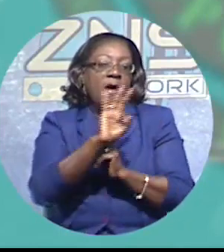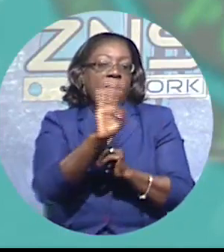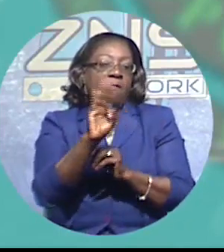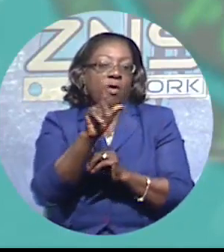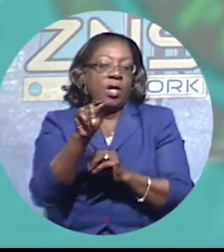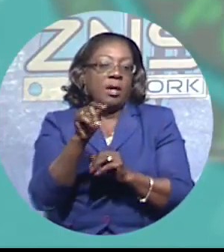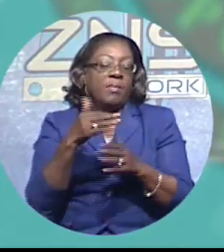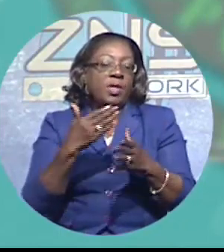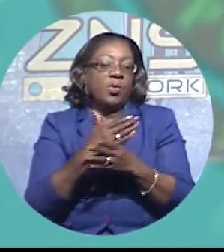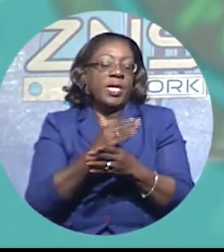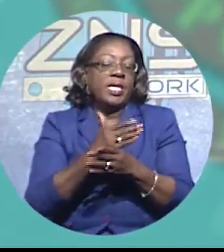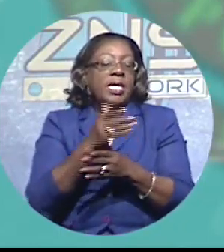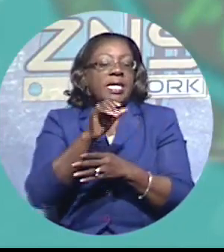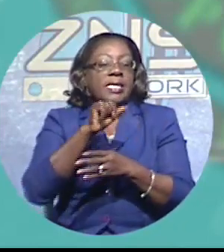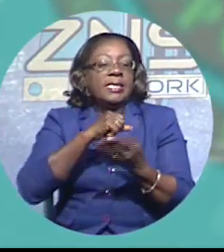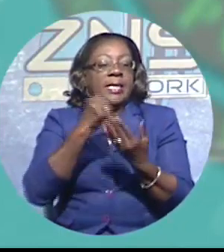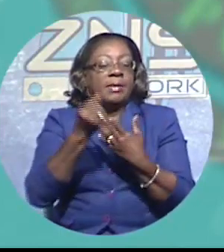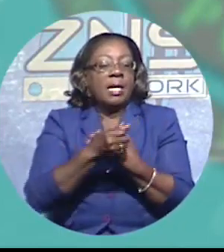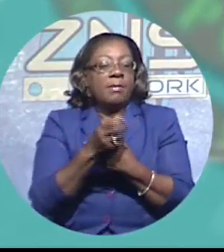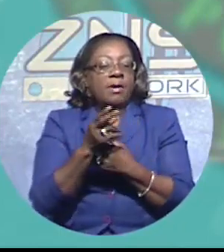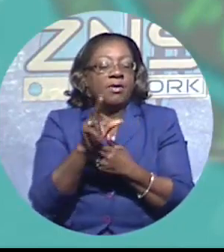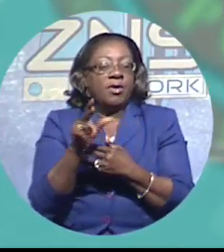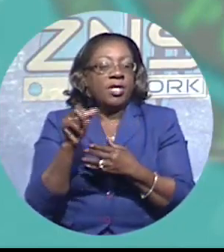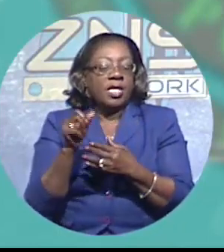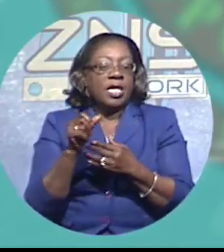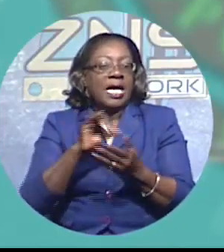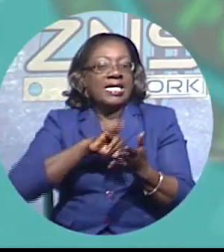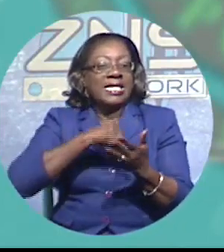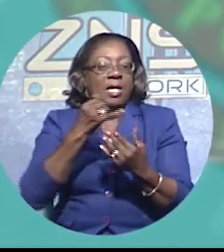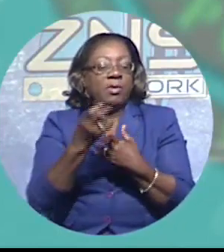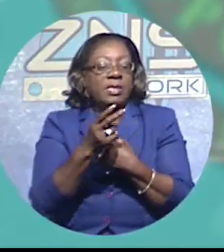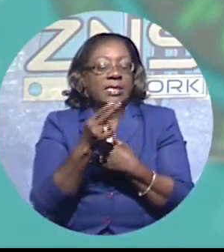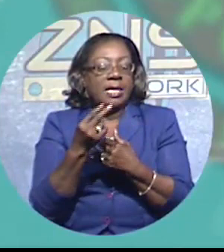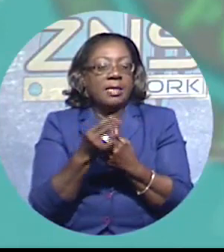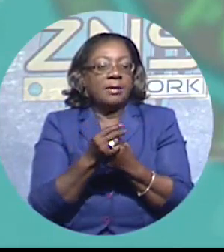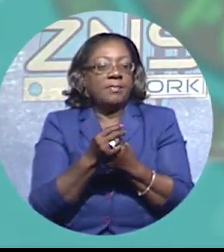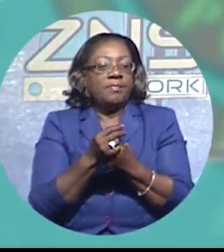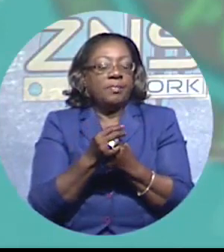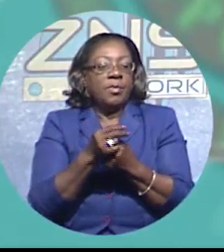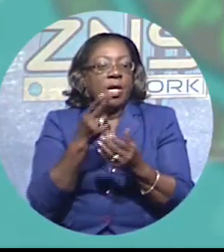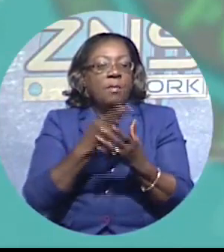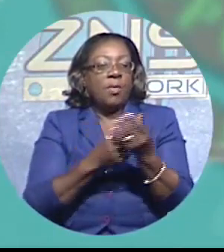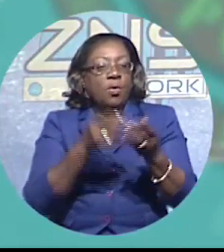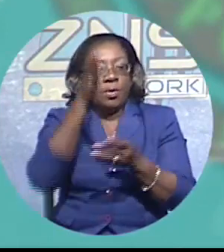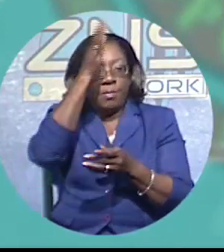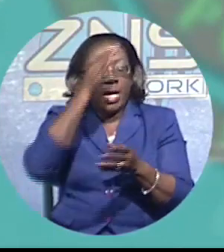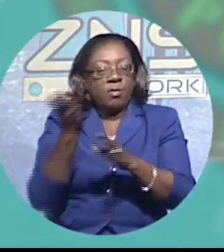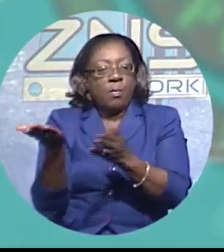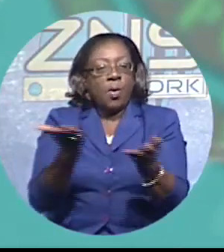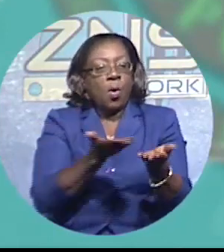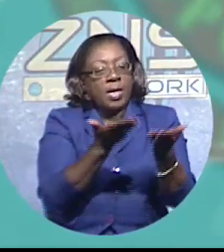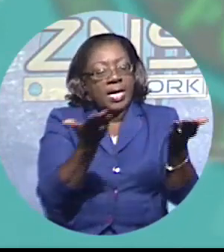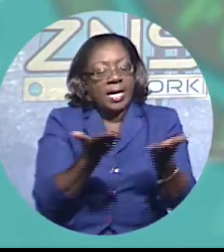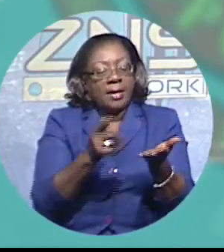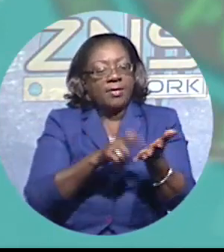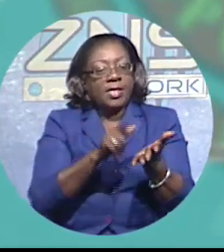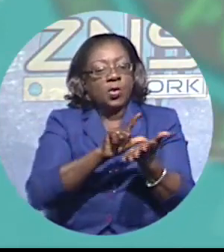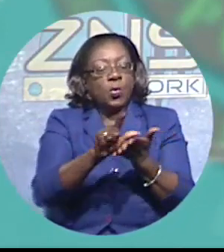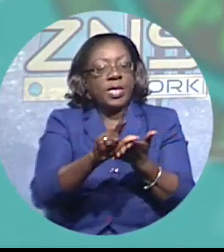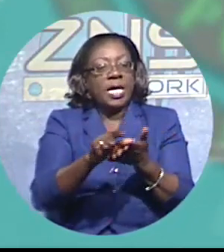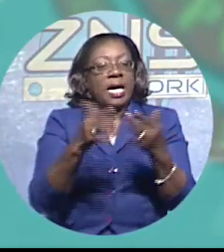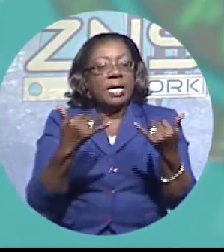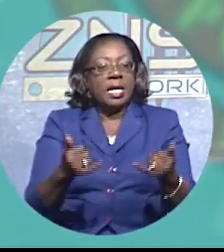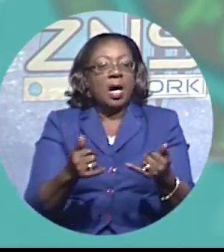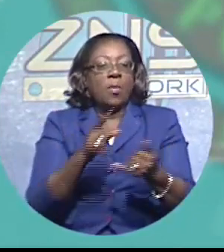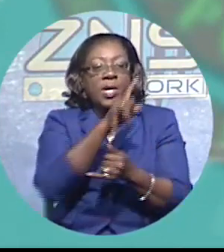December 30th and January 2nd. Superintendent Stephen Dean told ZNS News that both were deported to the Capitol this week and are now